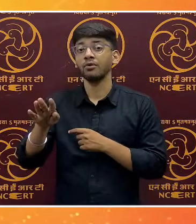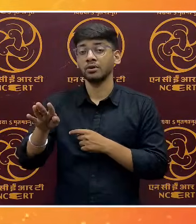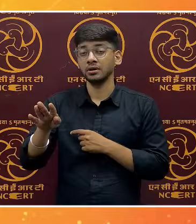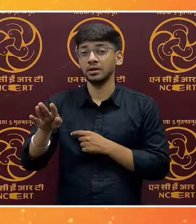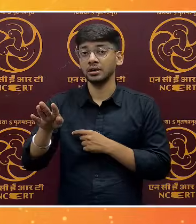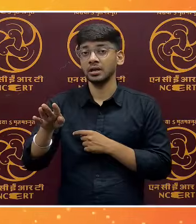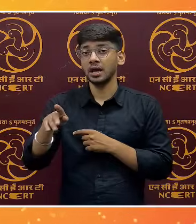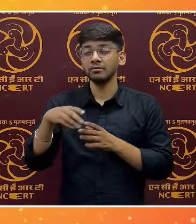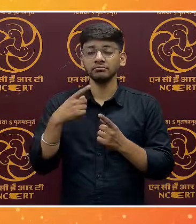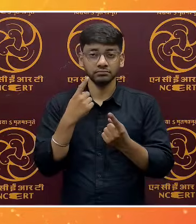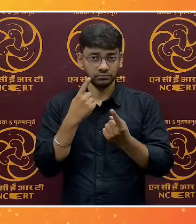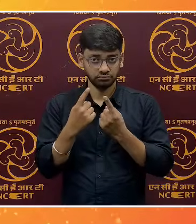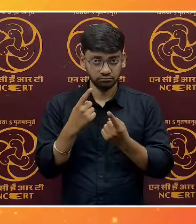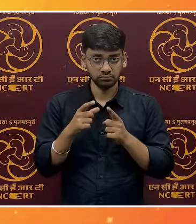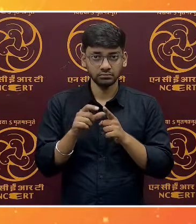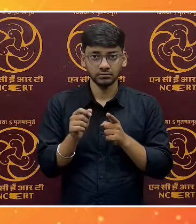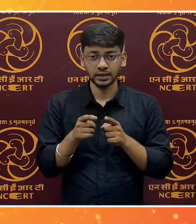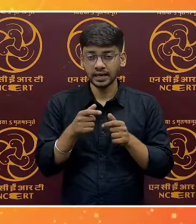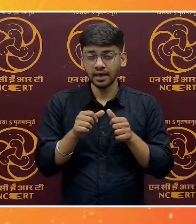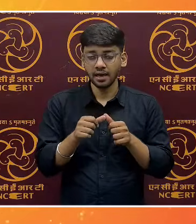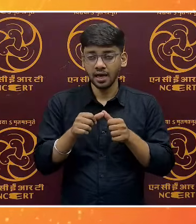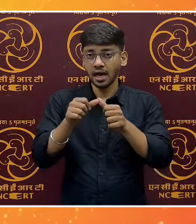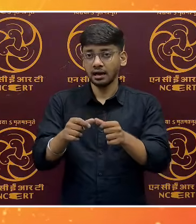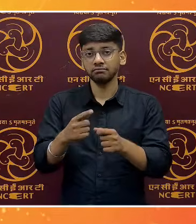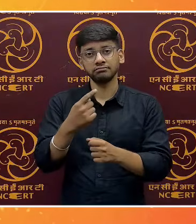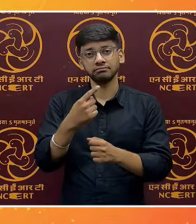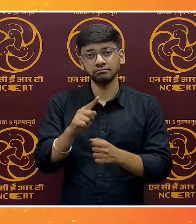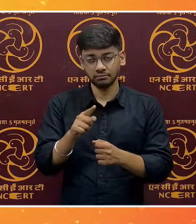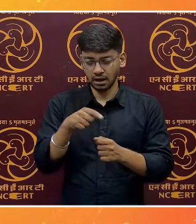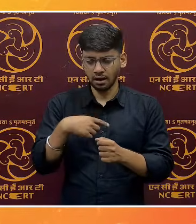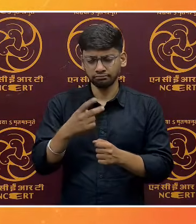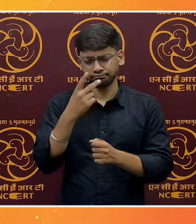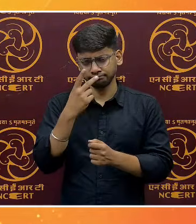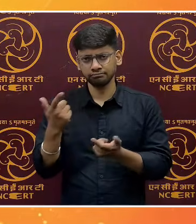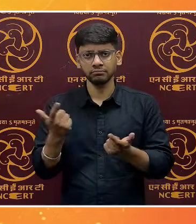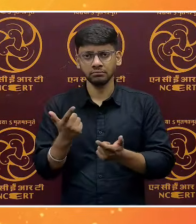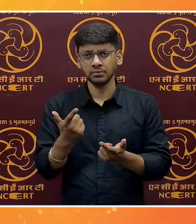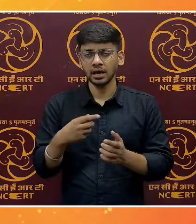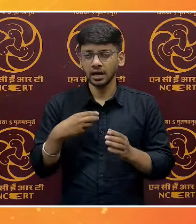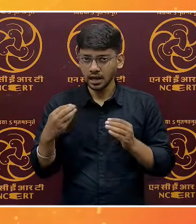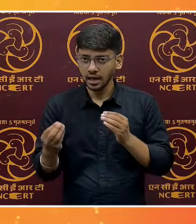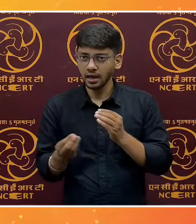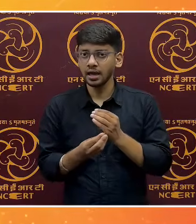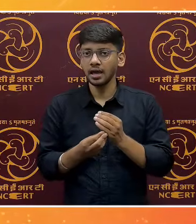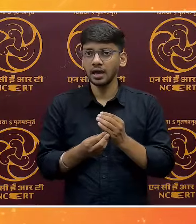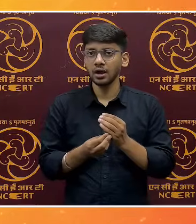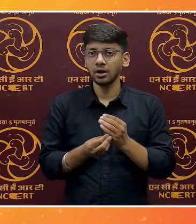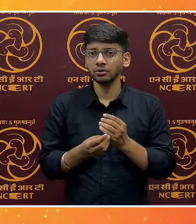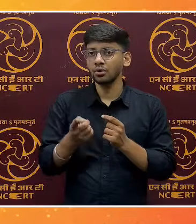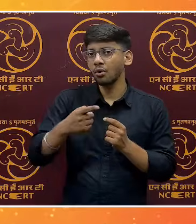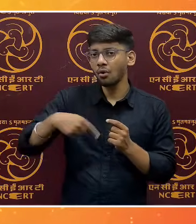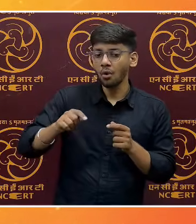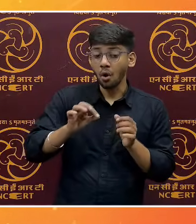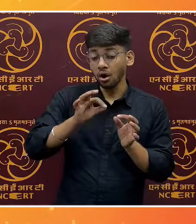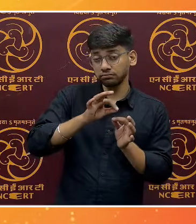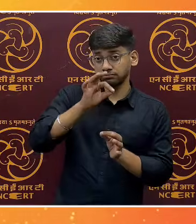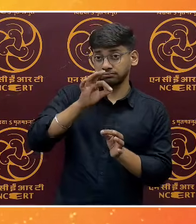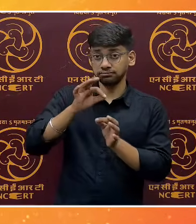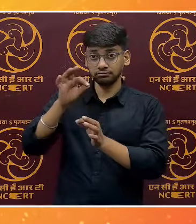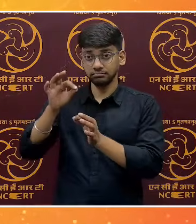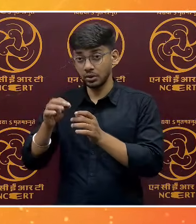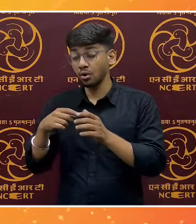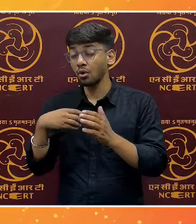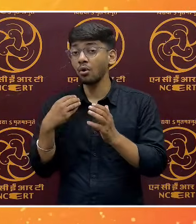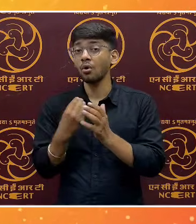So we have to check this. This way the answer is correct. Now we can see we add each and all the boundary, each